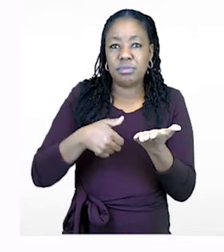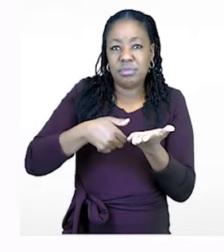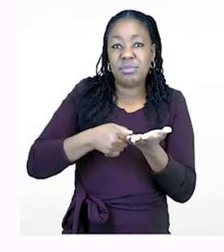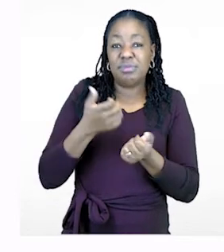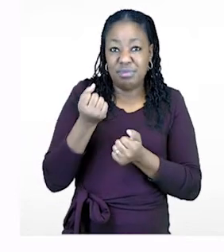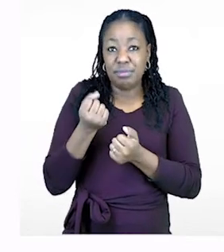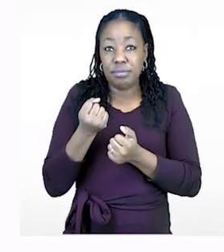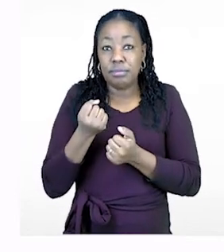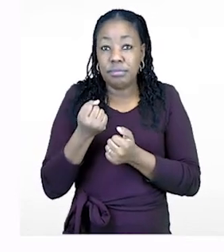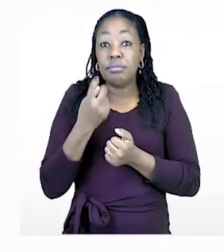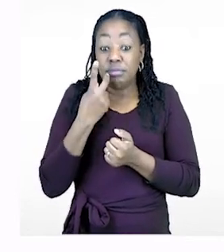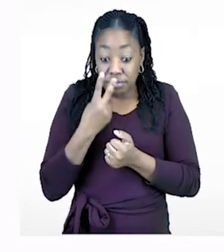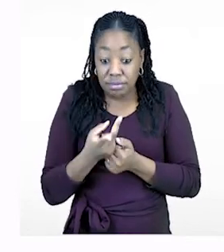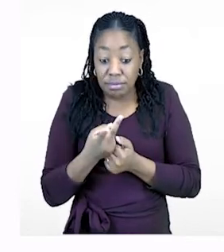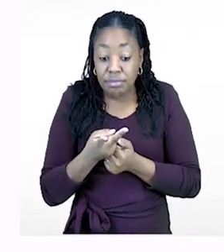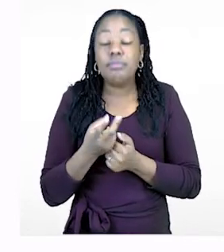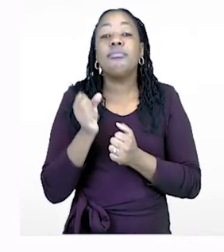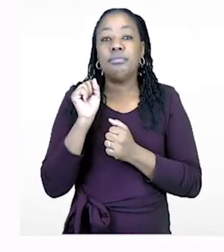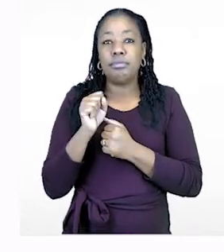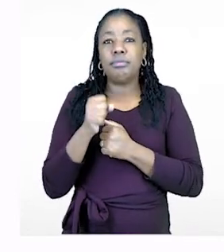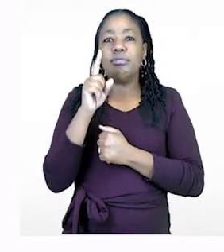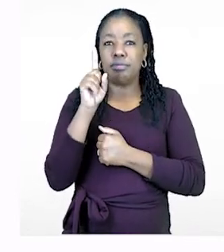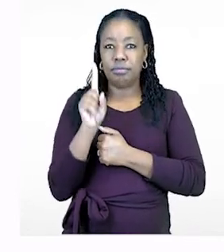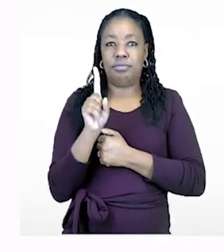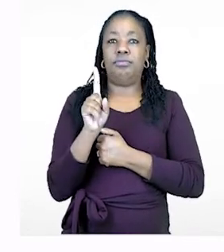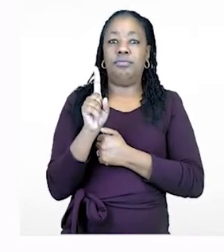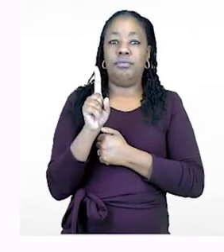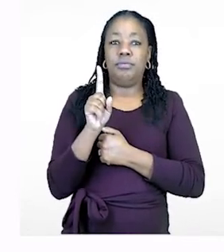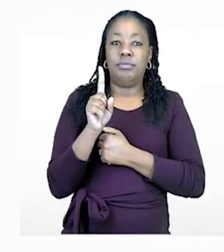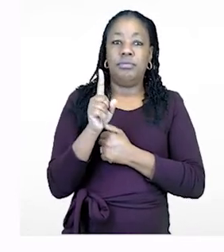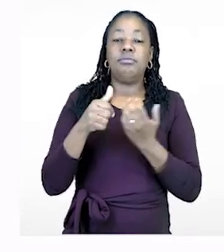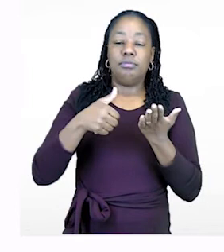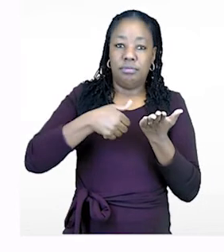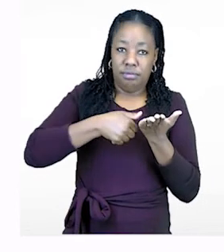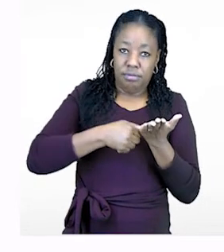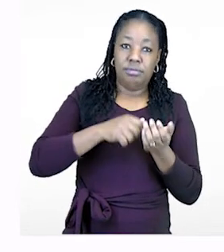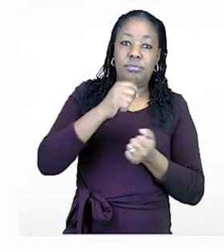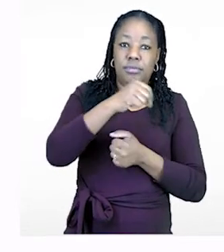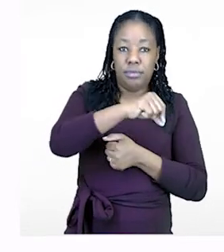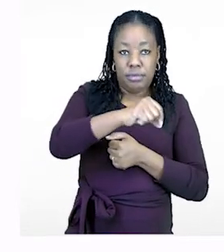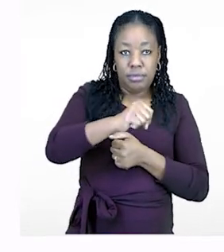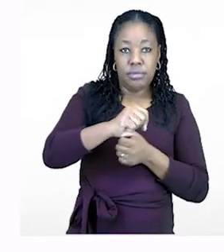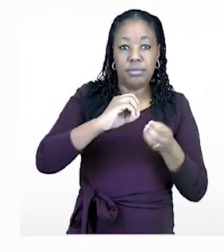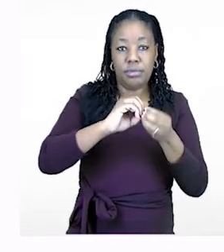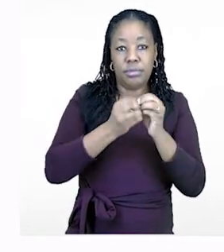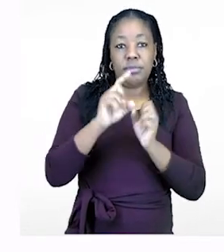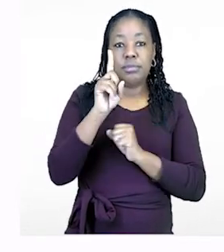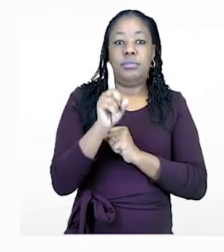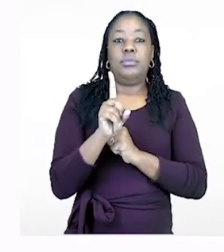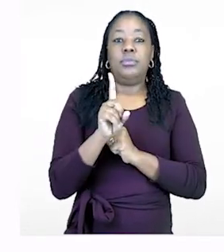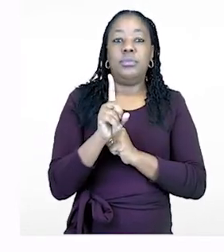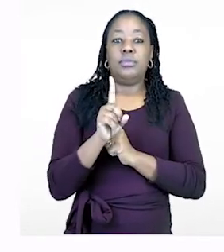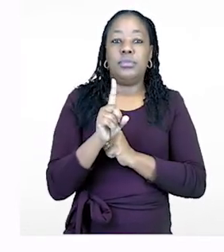Yes, I can see 1 stapler. So I'd like you to write the number 1 in the box.